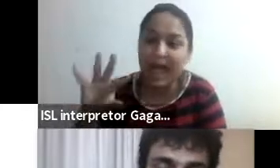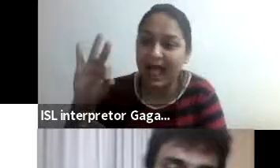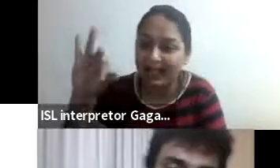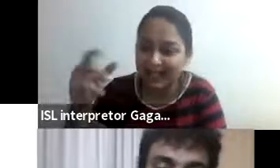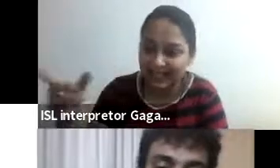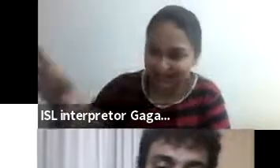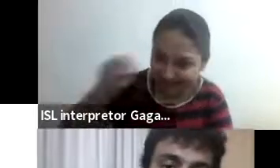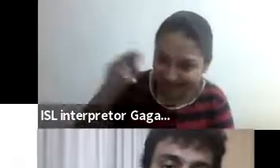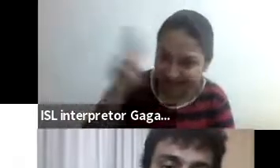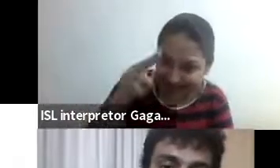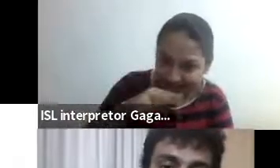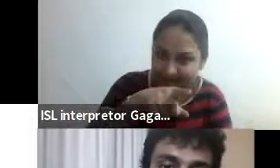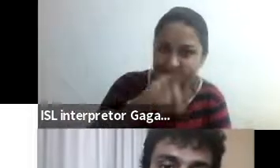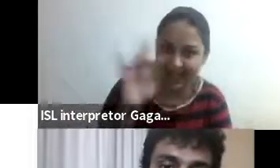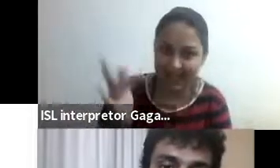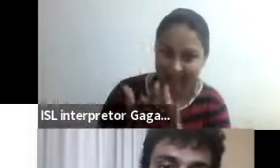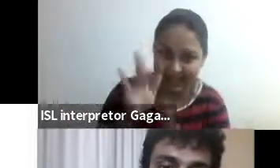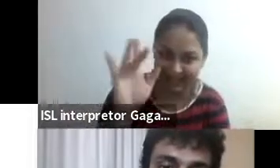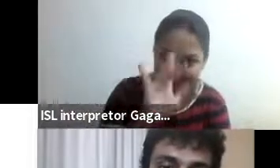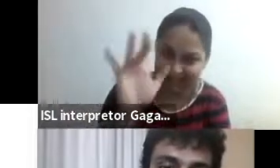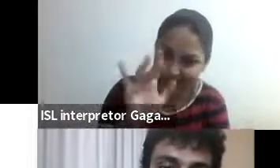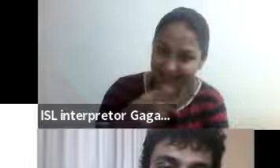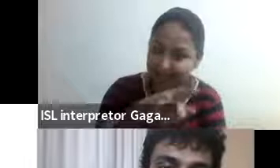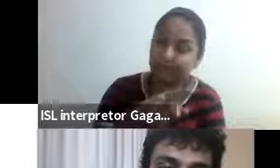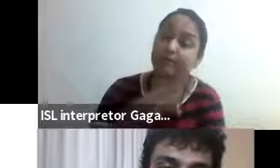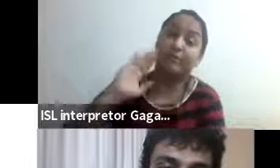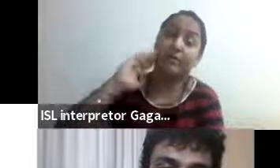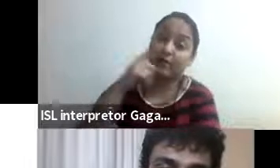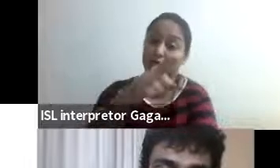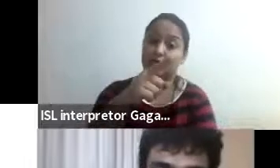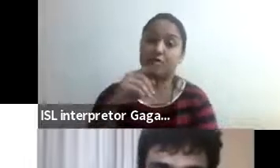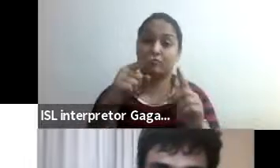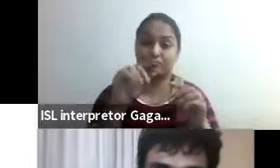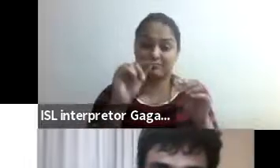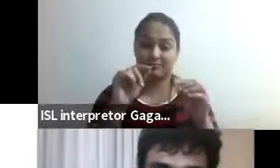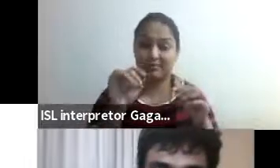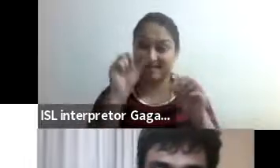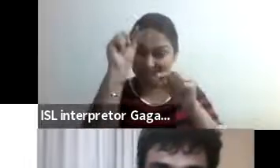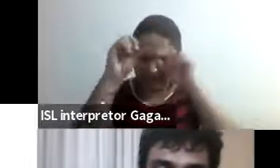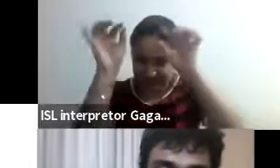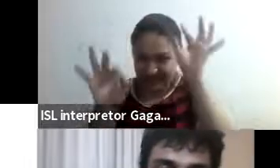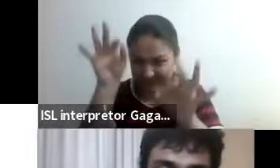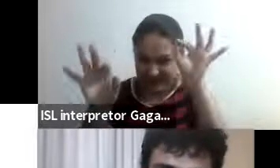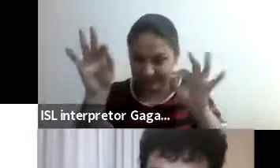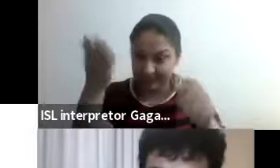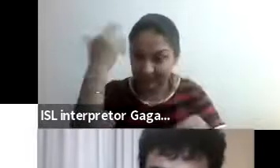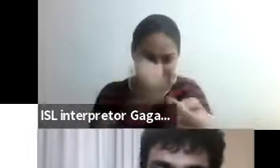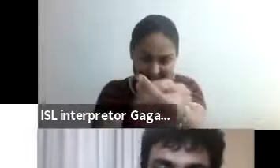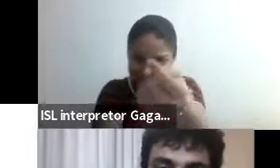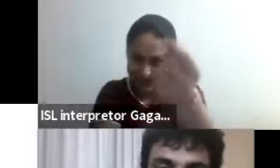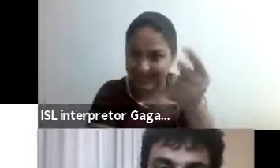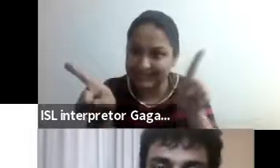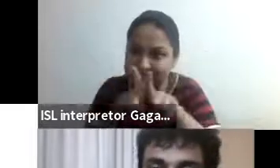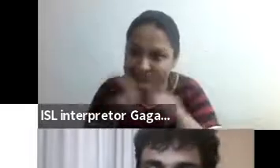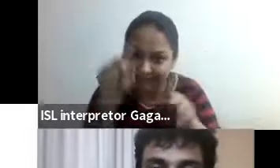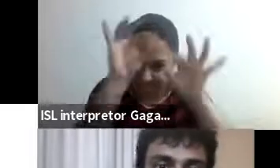lot of these motifs are also, if you recall the tattoos that Shrey mentioned earlier, the motifs are very similar to